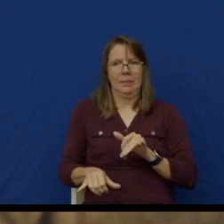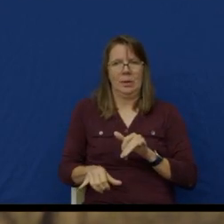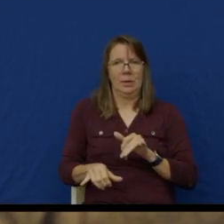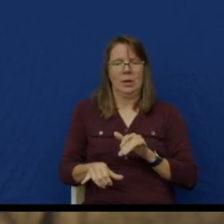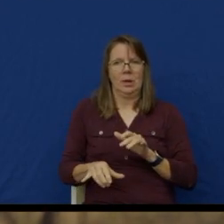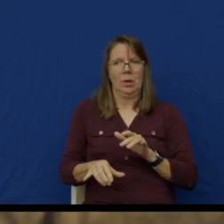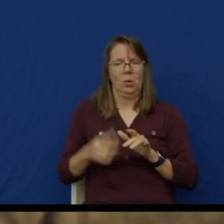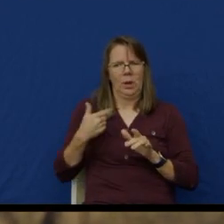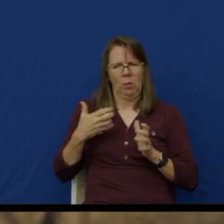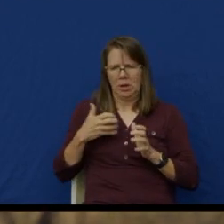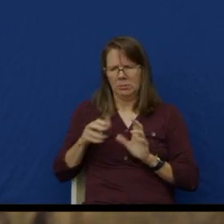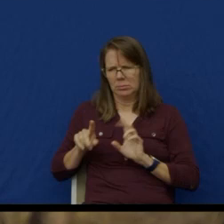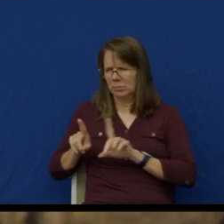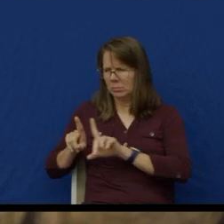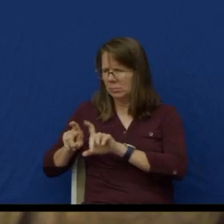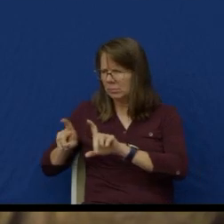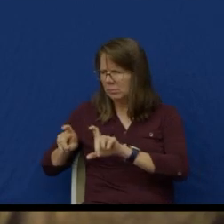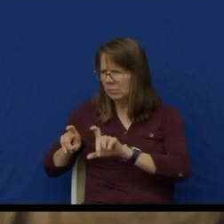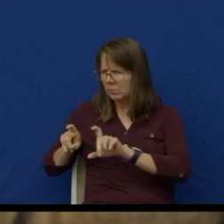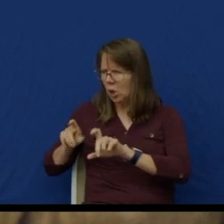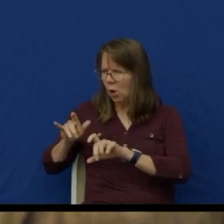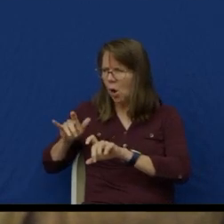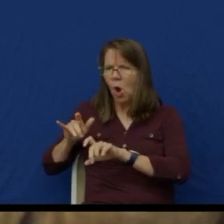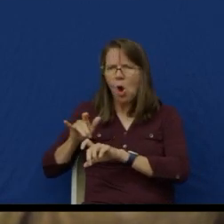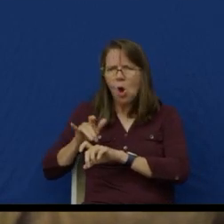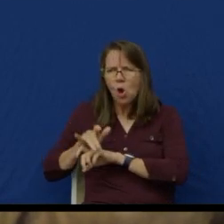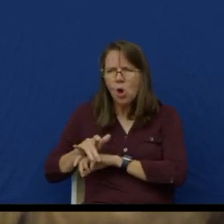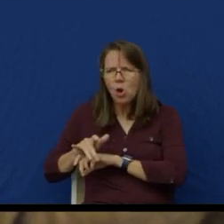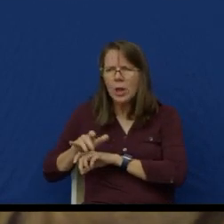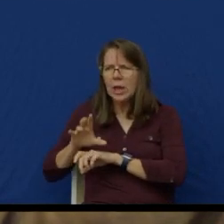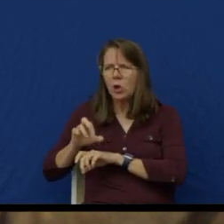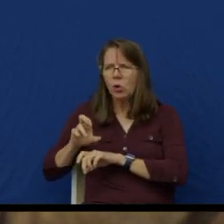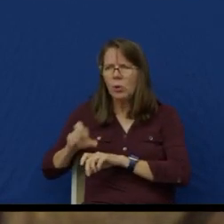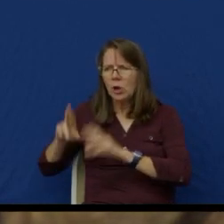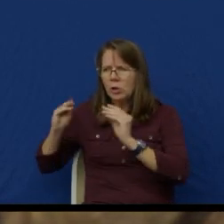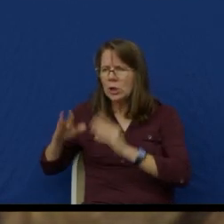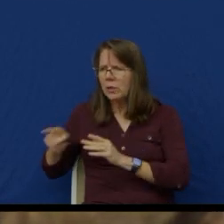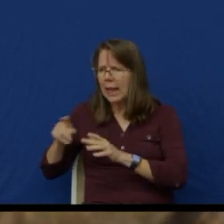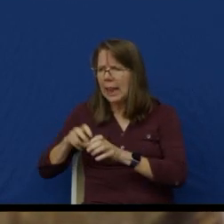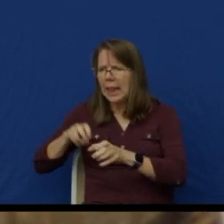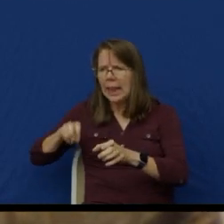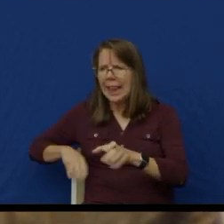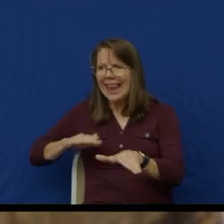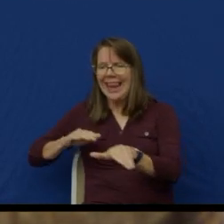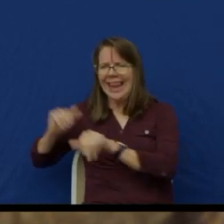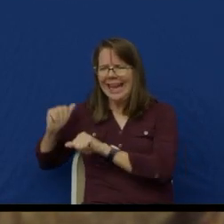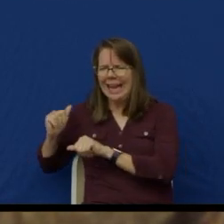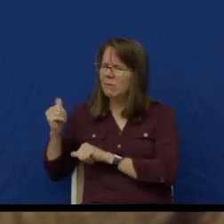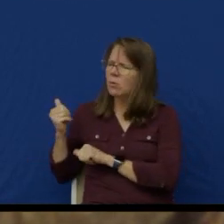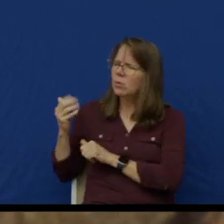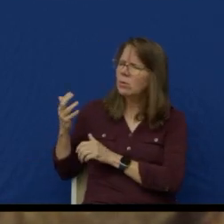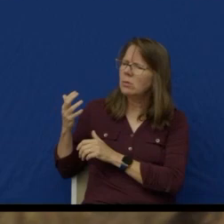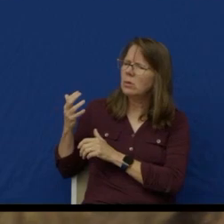leaving and to better understand why they're leaving so that hopefully we can address those issues down the road.